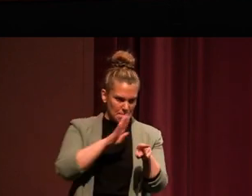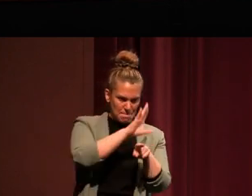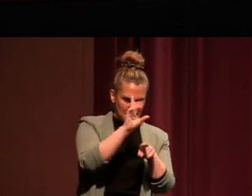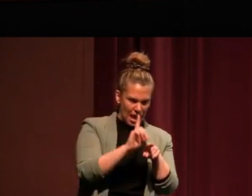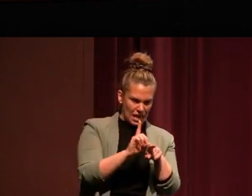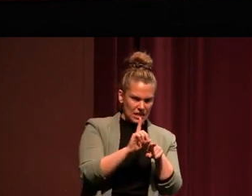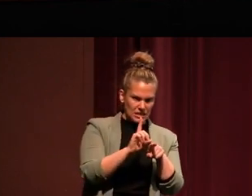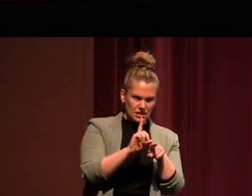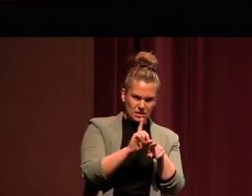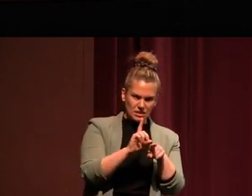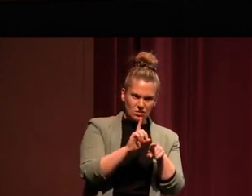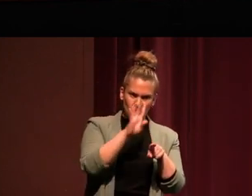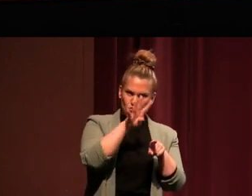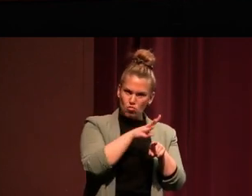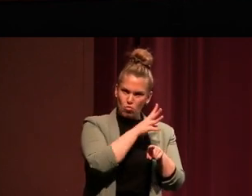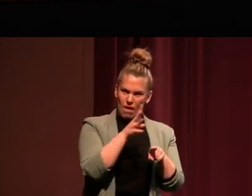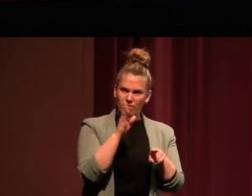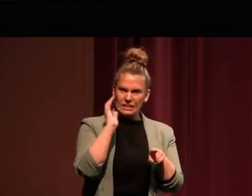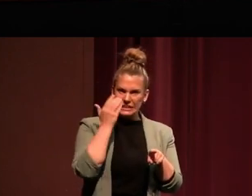Yeah.